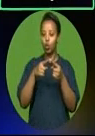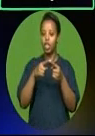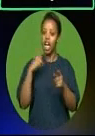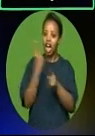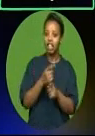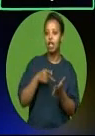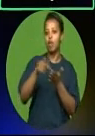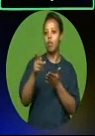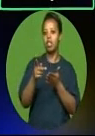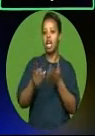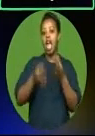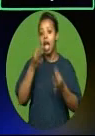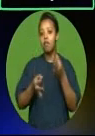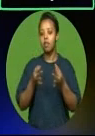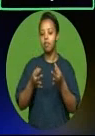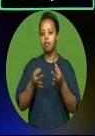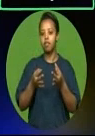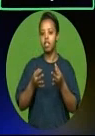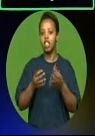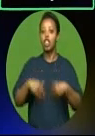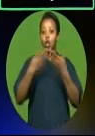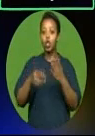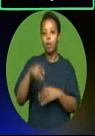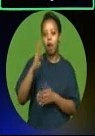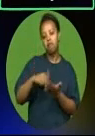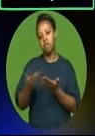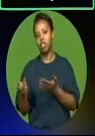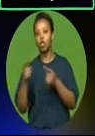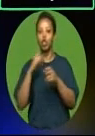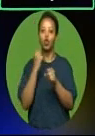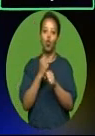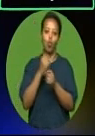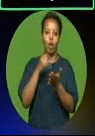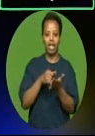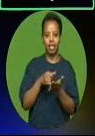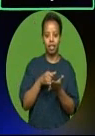payment even if the issuing bank fails to make it.